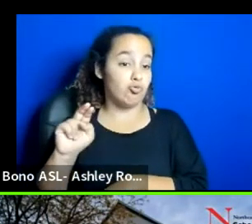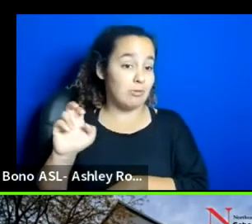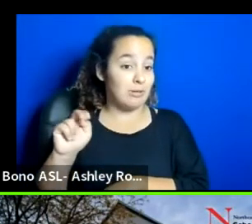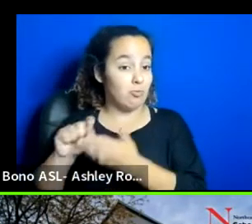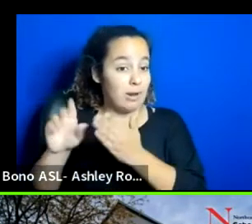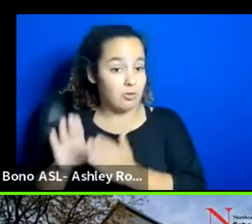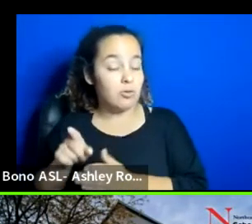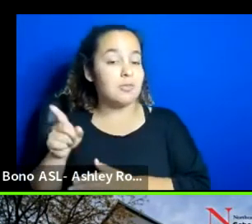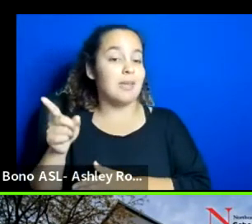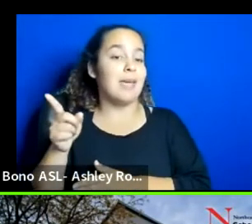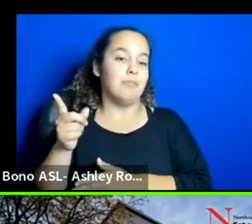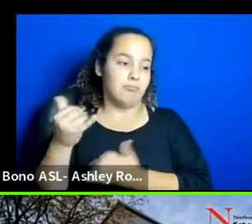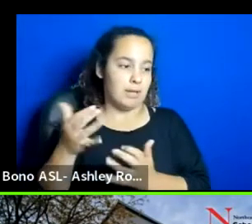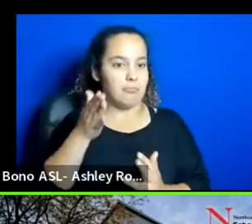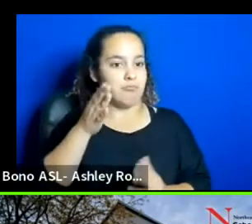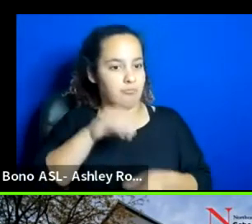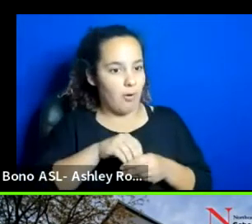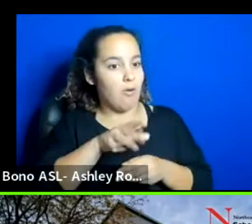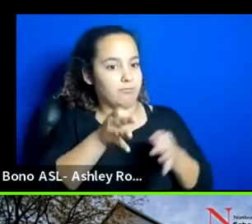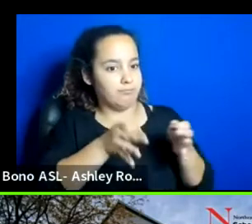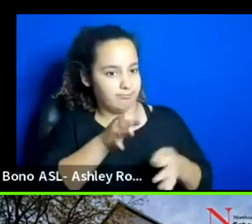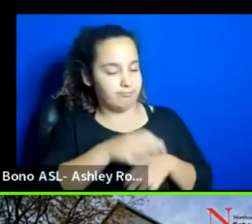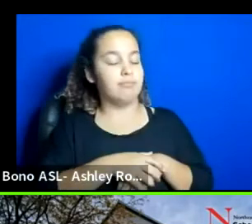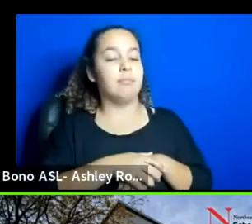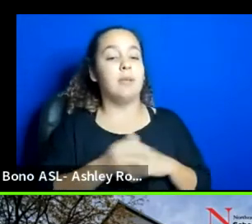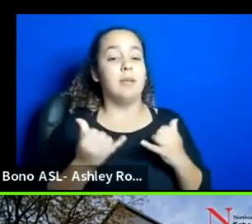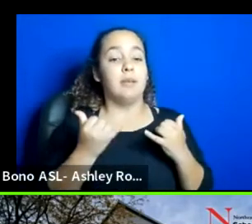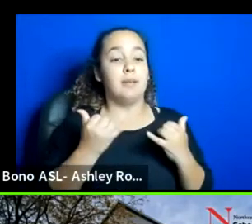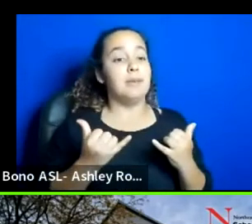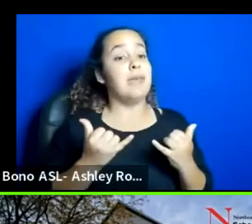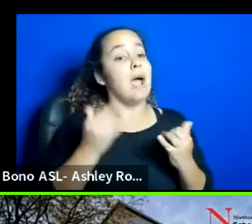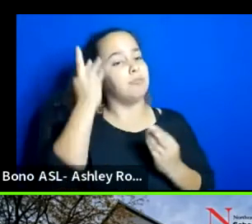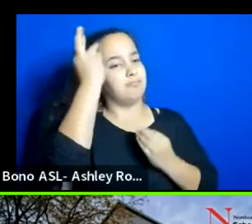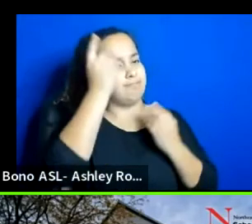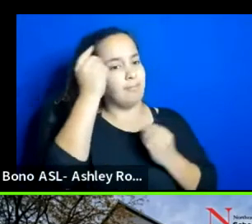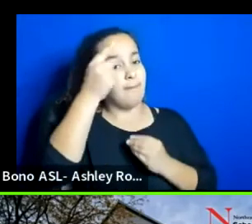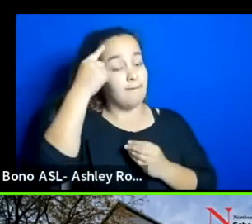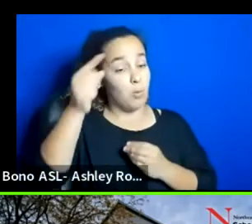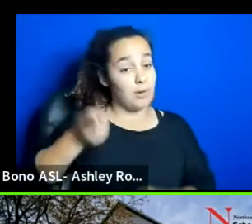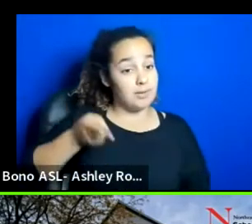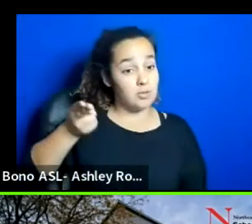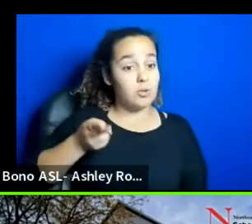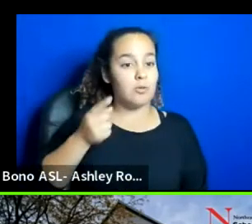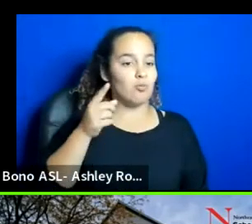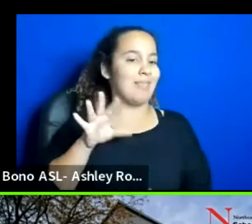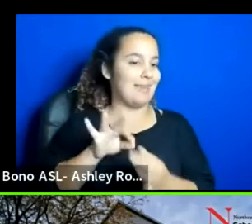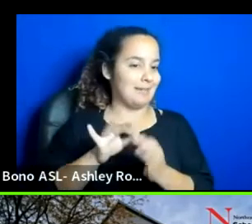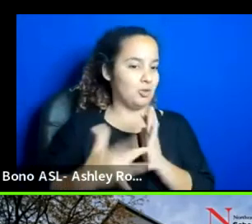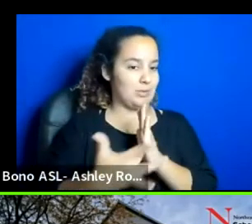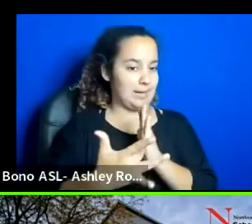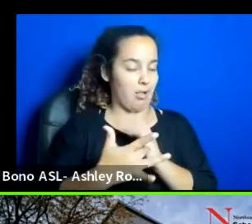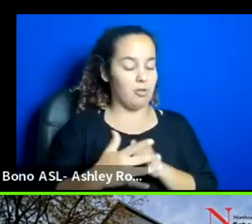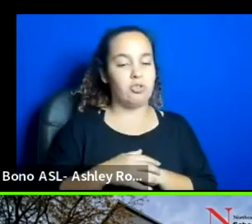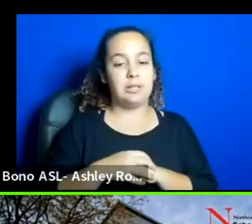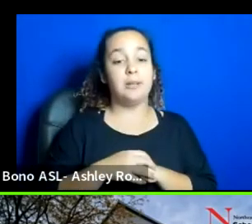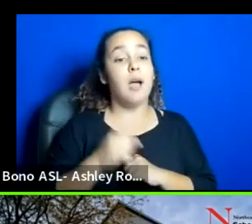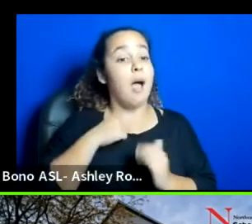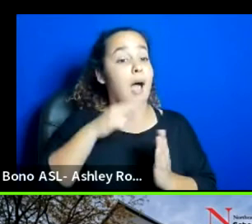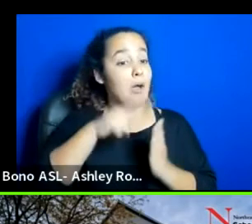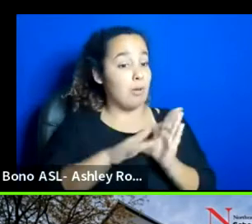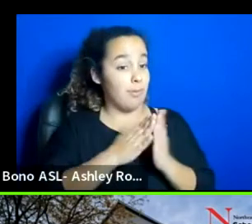litigation. And then there's also food for thought here for historians of technology. Because as I read the